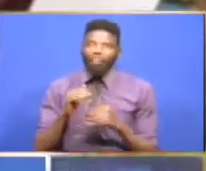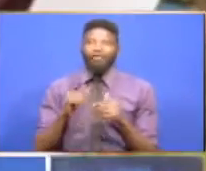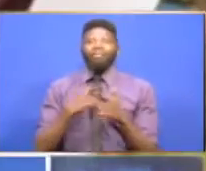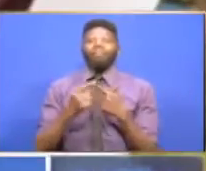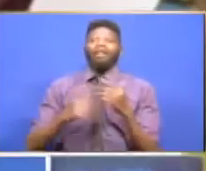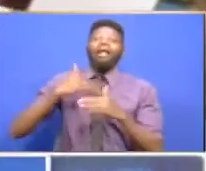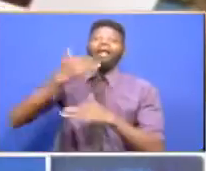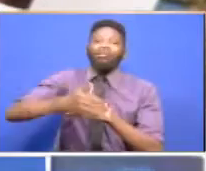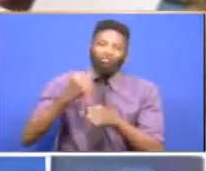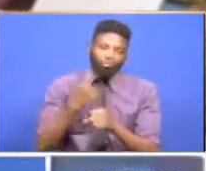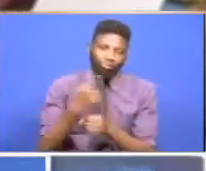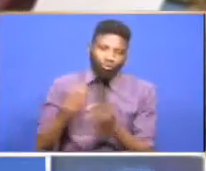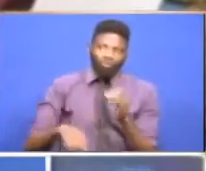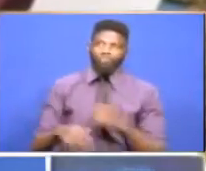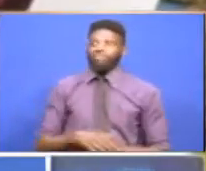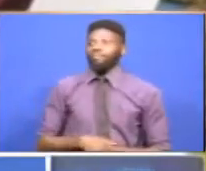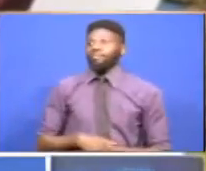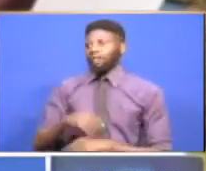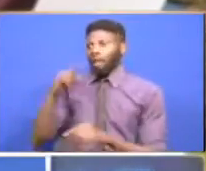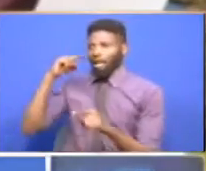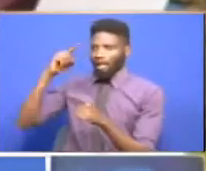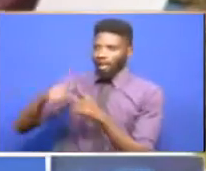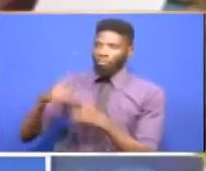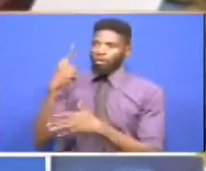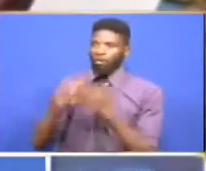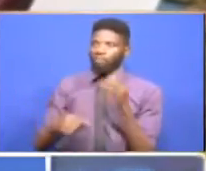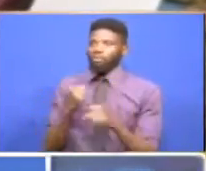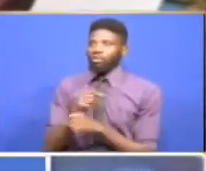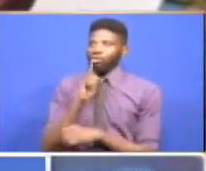ufanya? Our main aim is to ensure we target